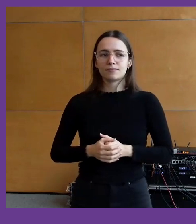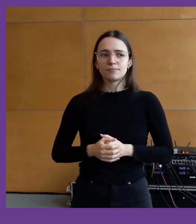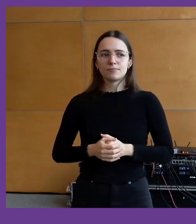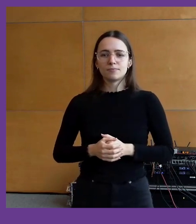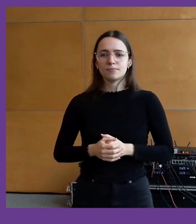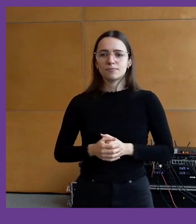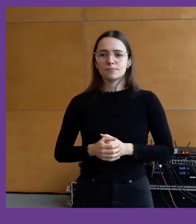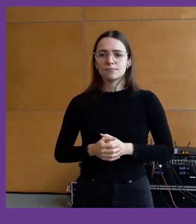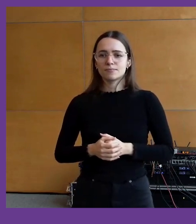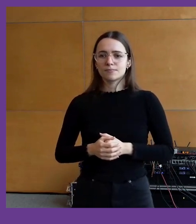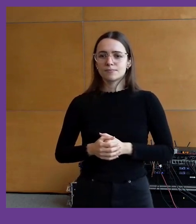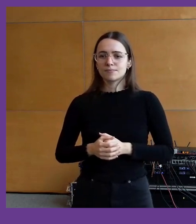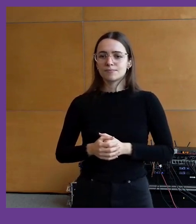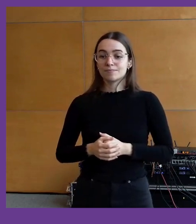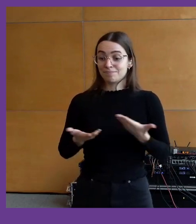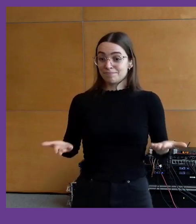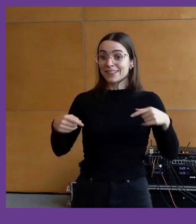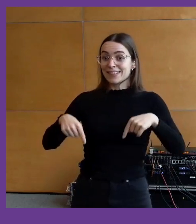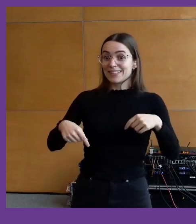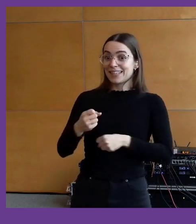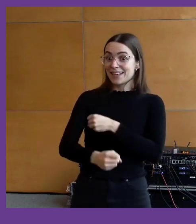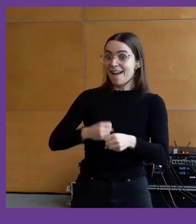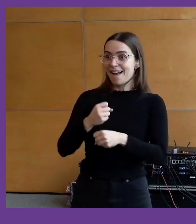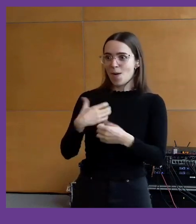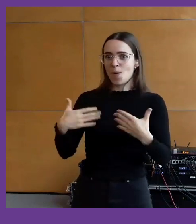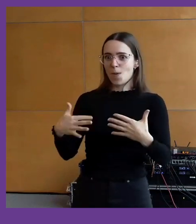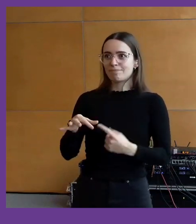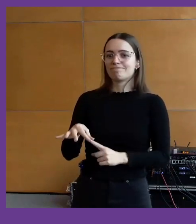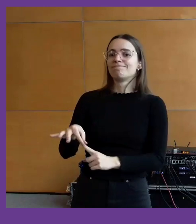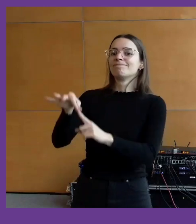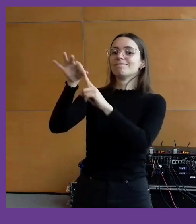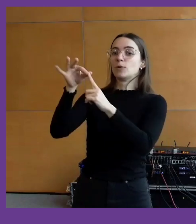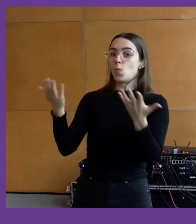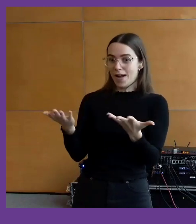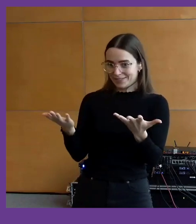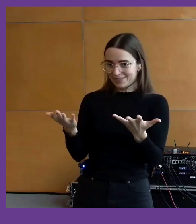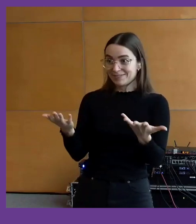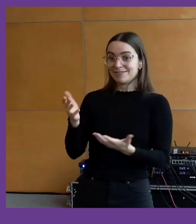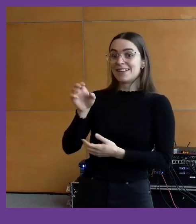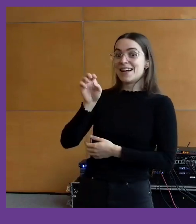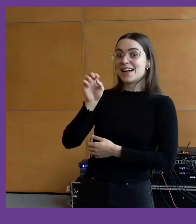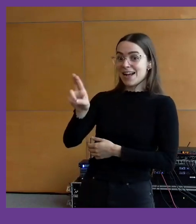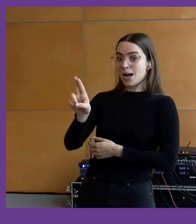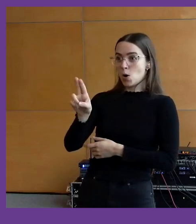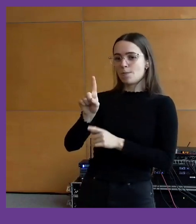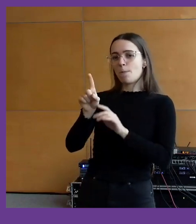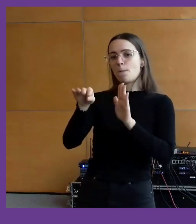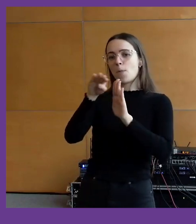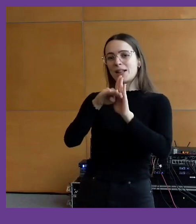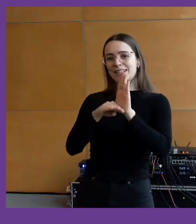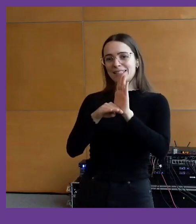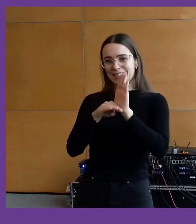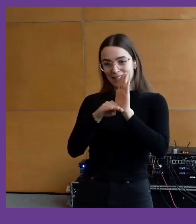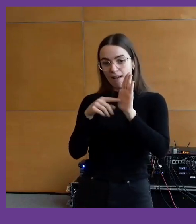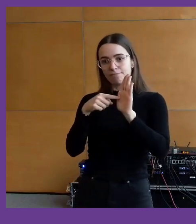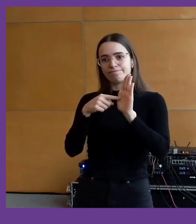disability policies in the EU, for several reasons. First, in June this year, the